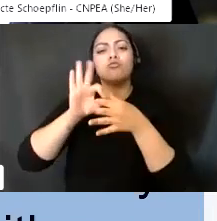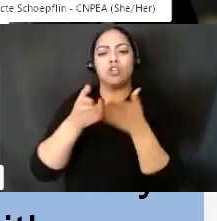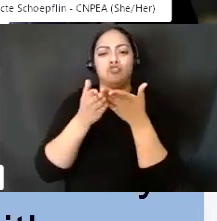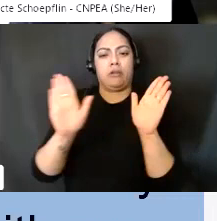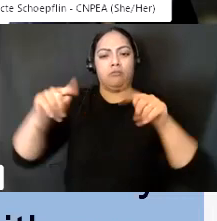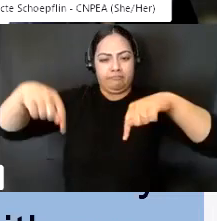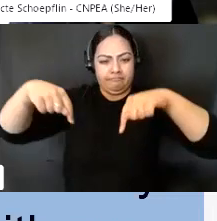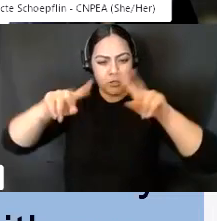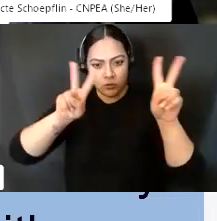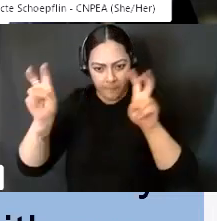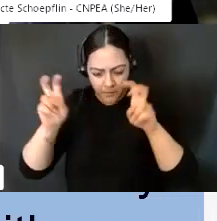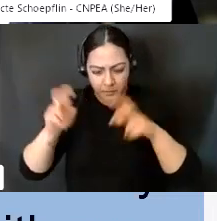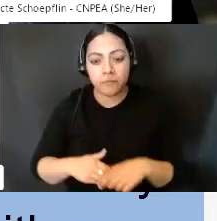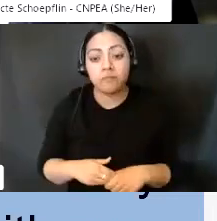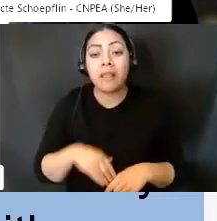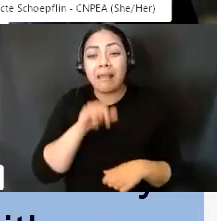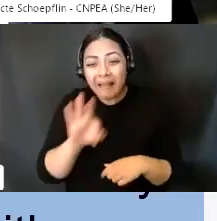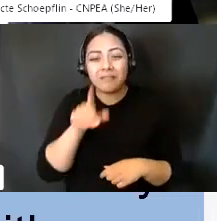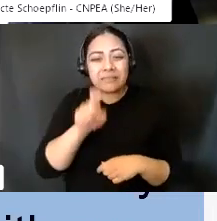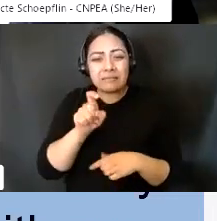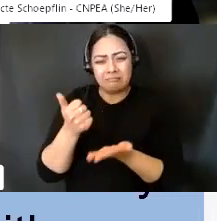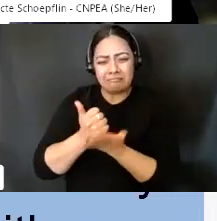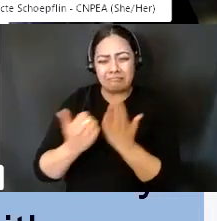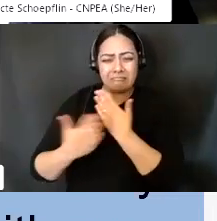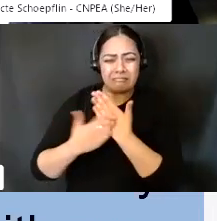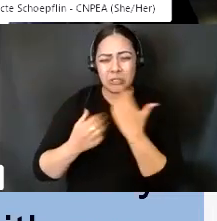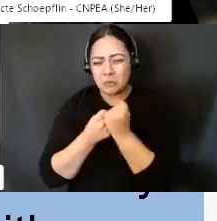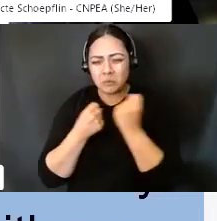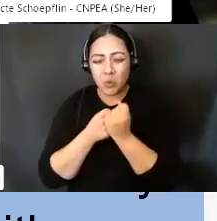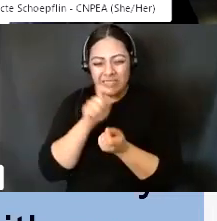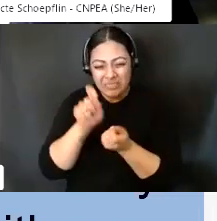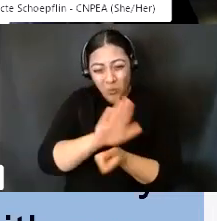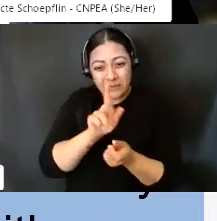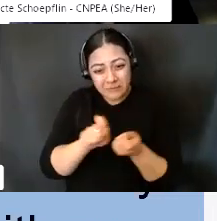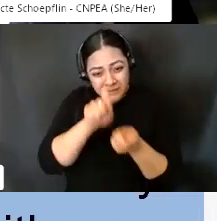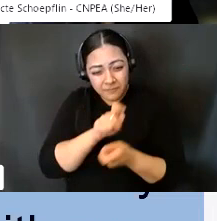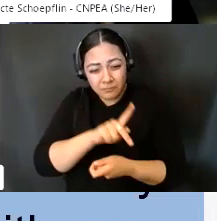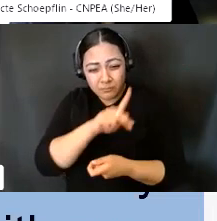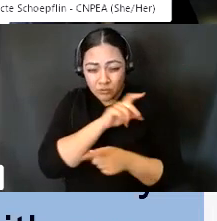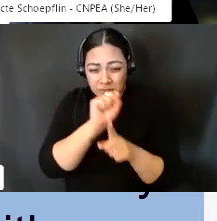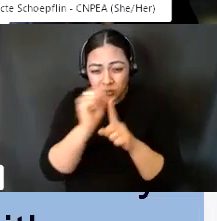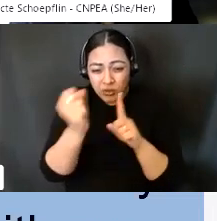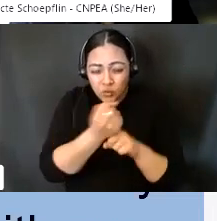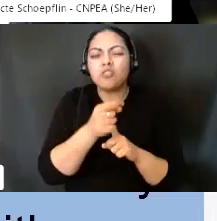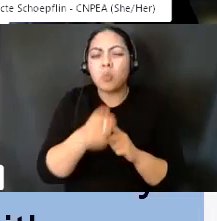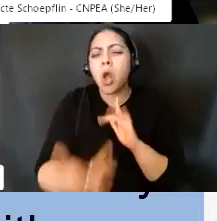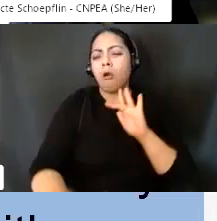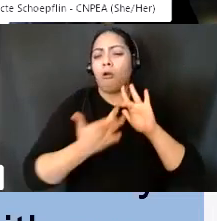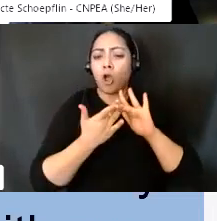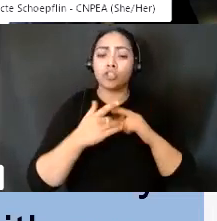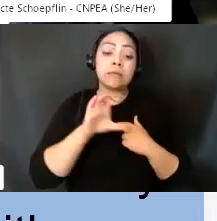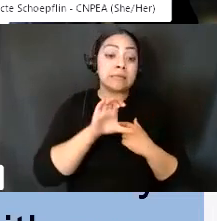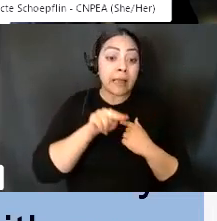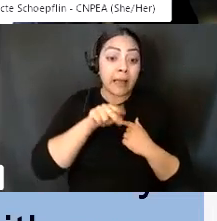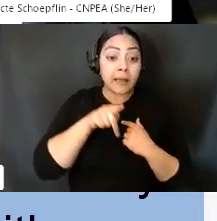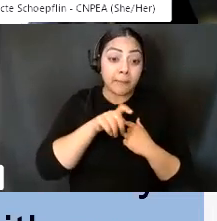circumstances, I invite you to contact EAPO or CNPEA. We can arrange a follow-up after the webinar to